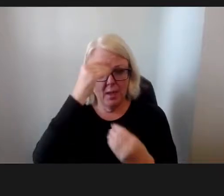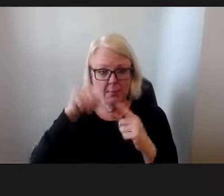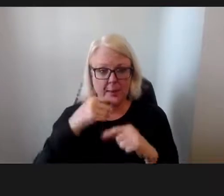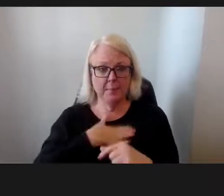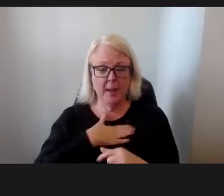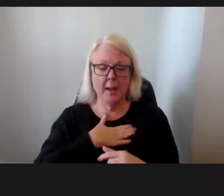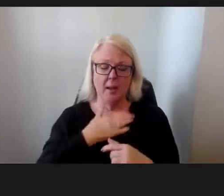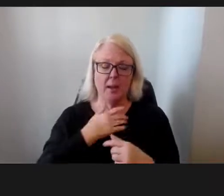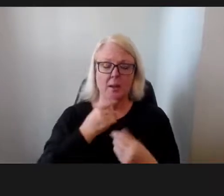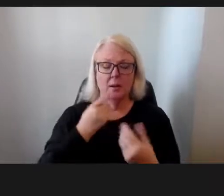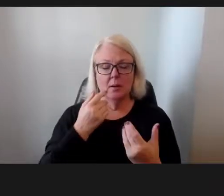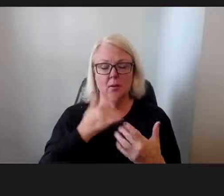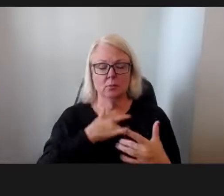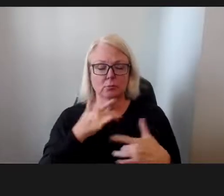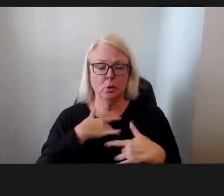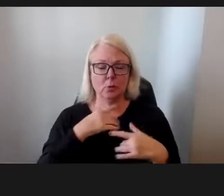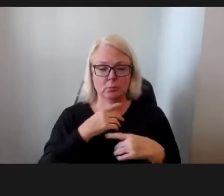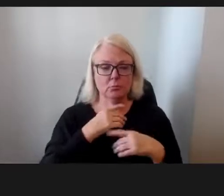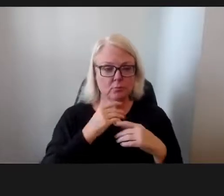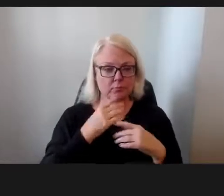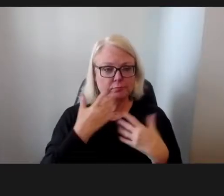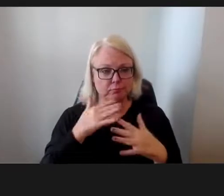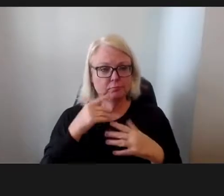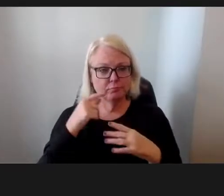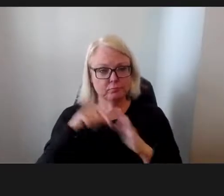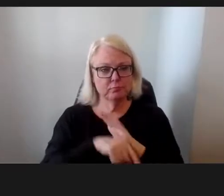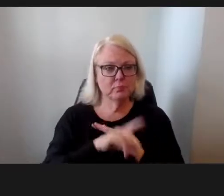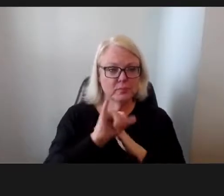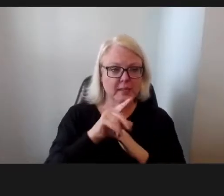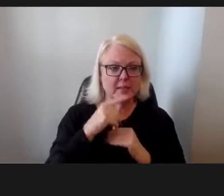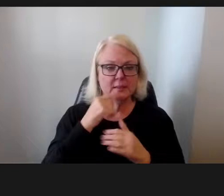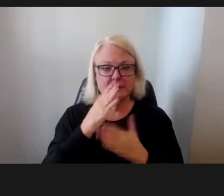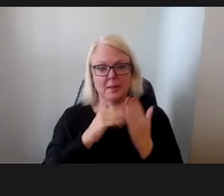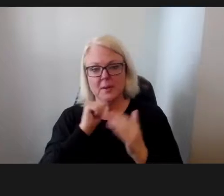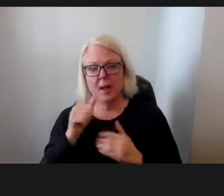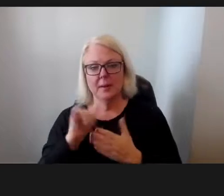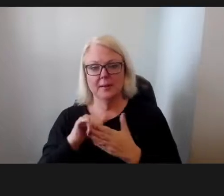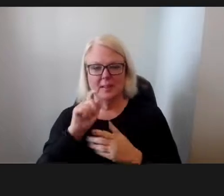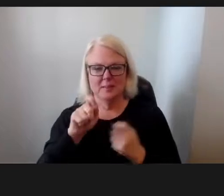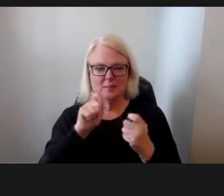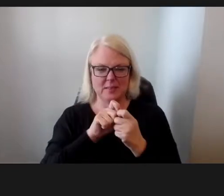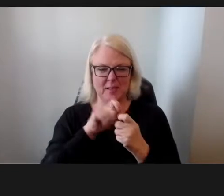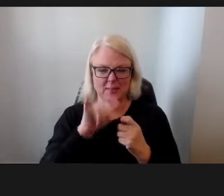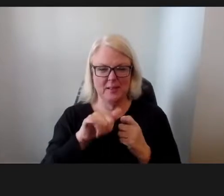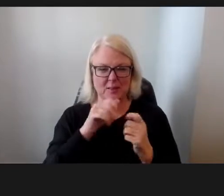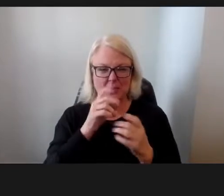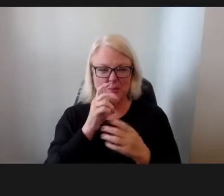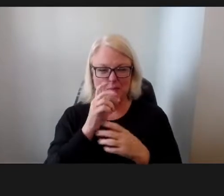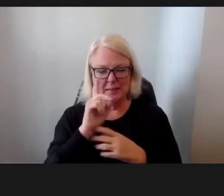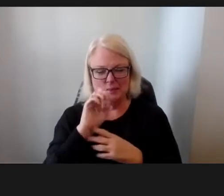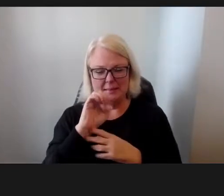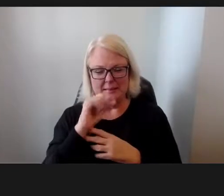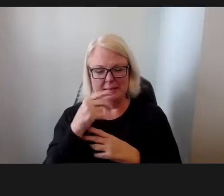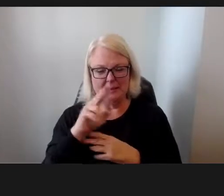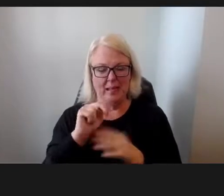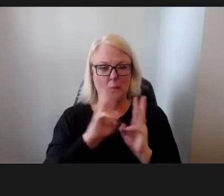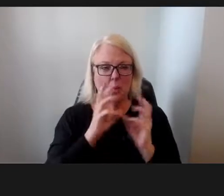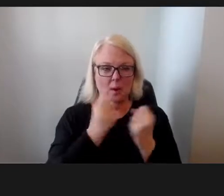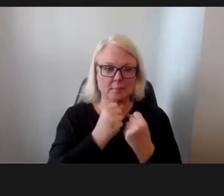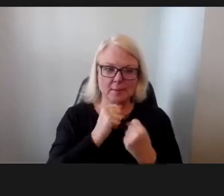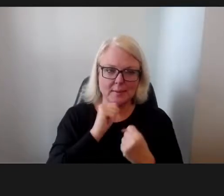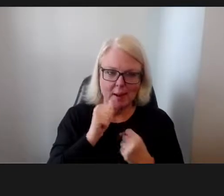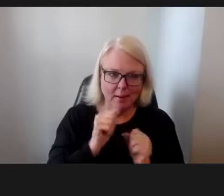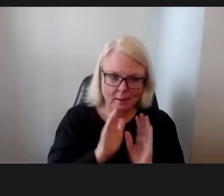concerns very carefully. Sometimes not, sort of sounds like this particular universal design workshop was not